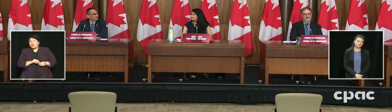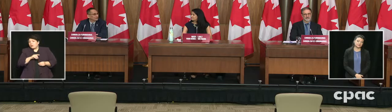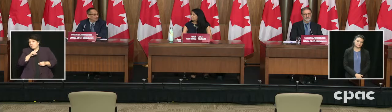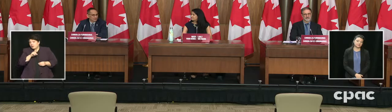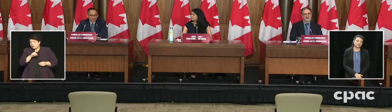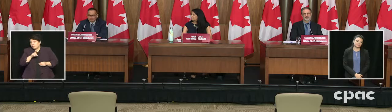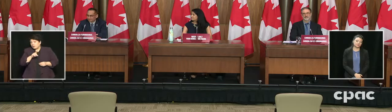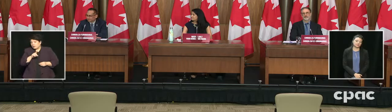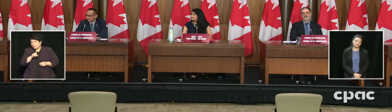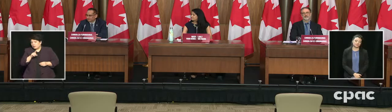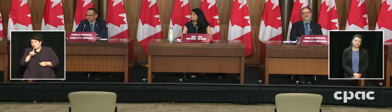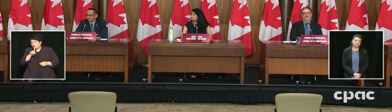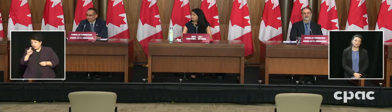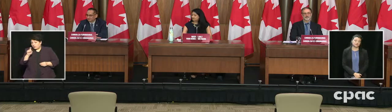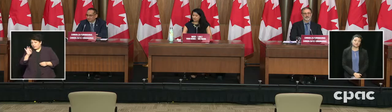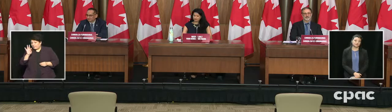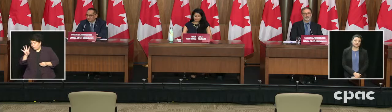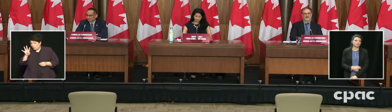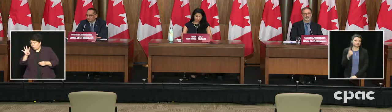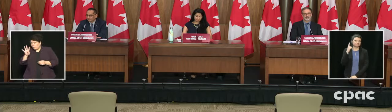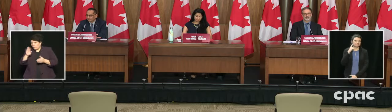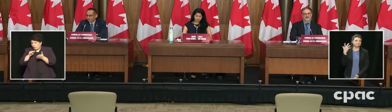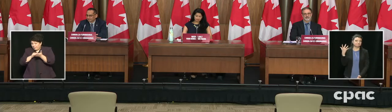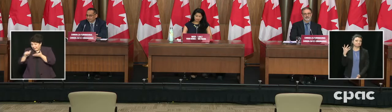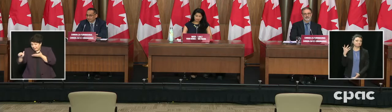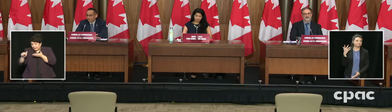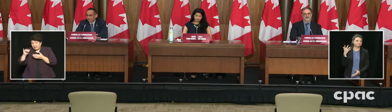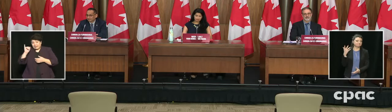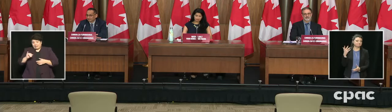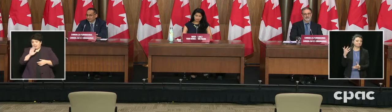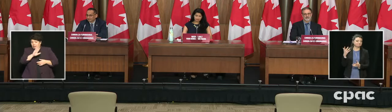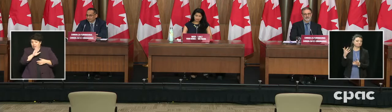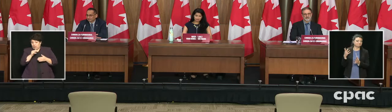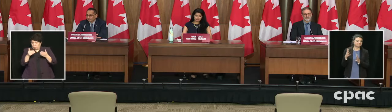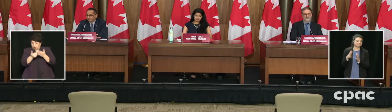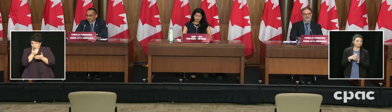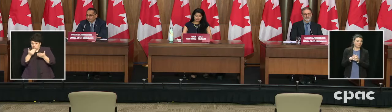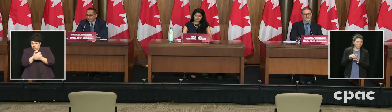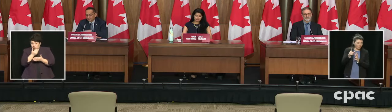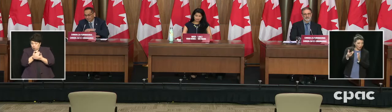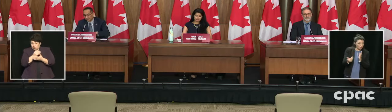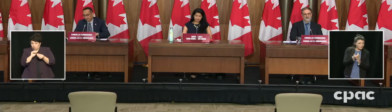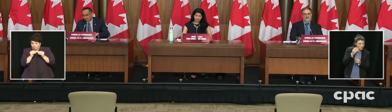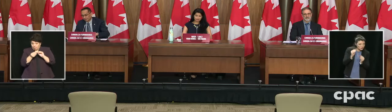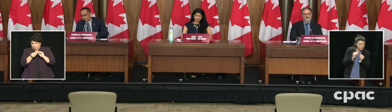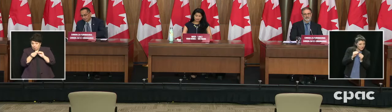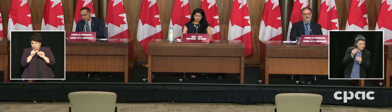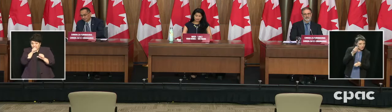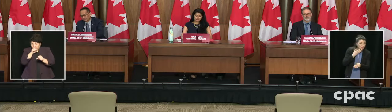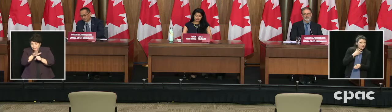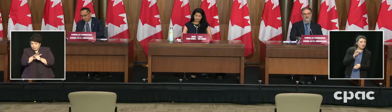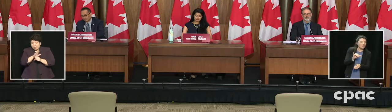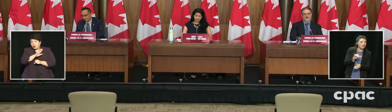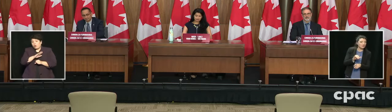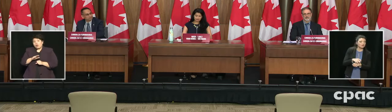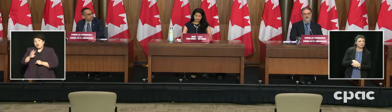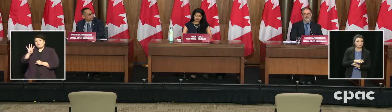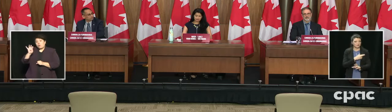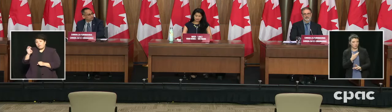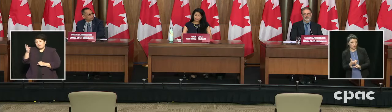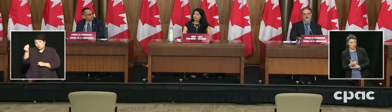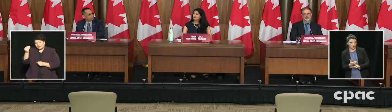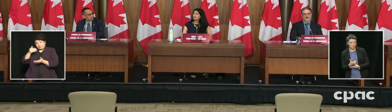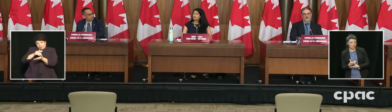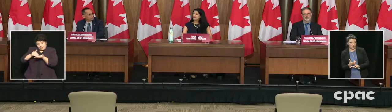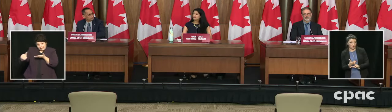194 million number, that's a new figure that you guys are committing to. Well, the total number is 414